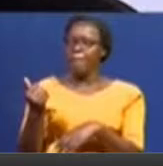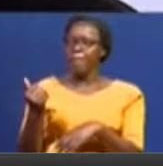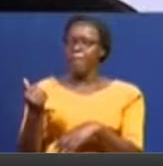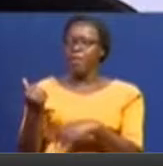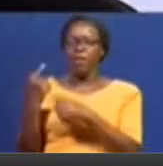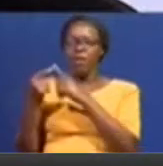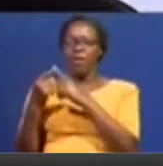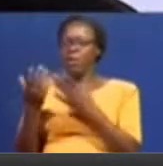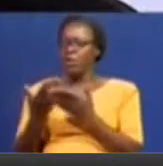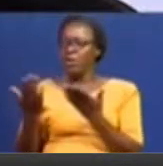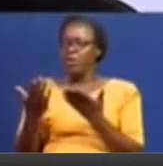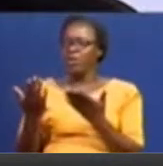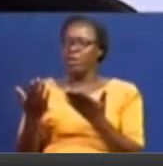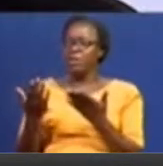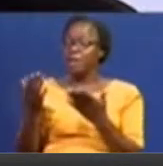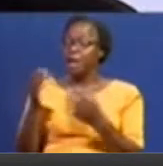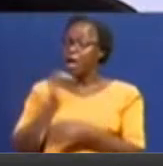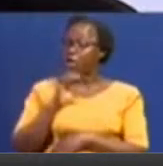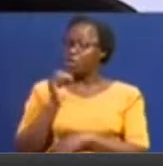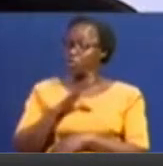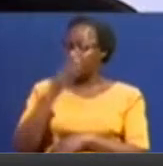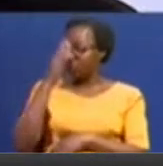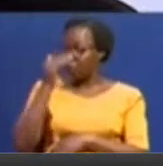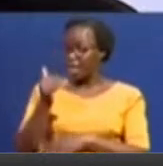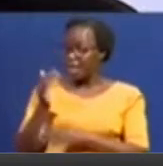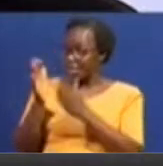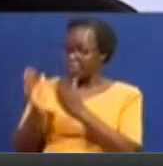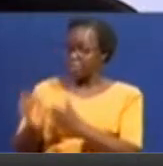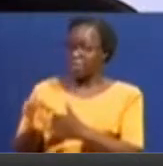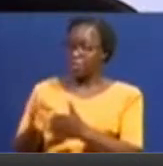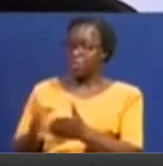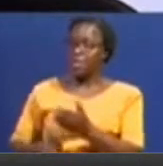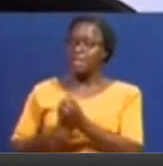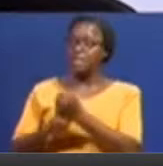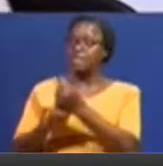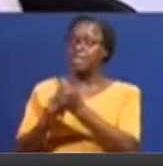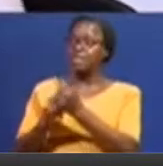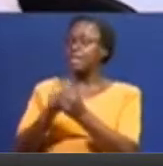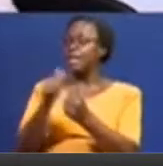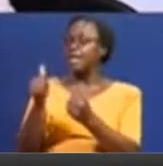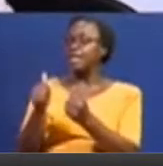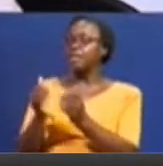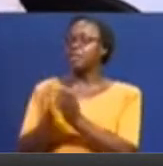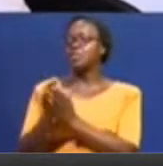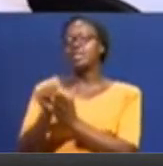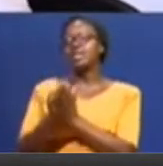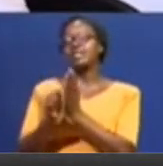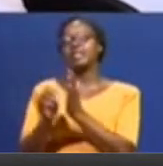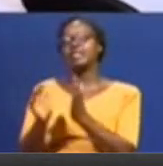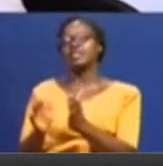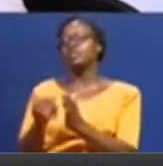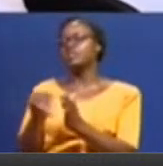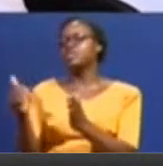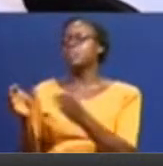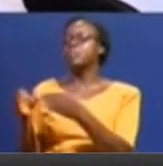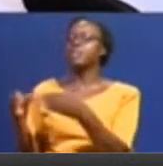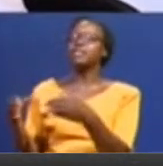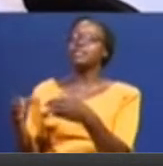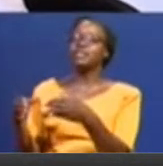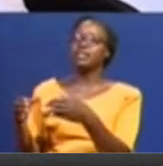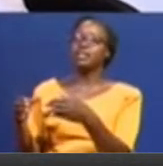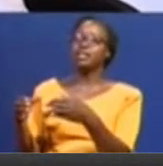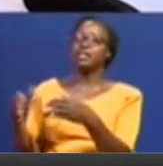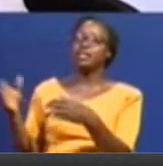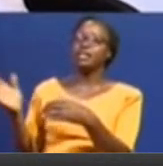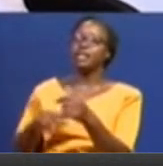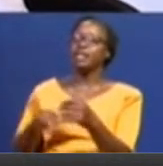experience where I actually raised a complaint because the person who was assisting this person was an agent of a certain party rather than